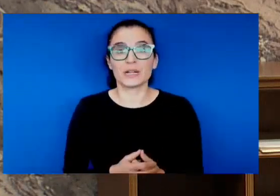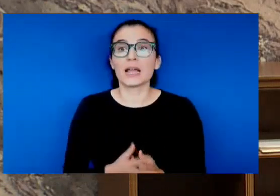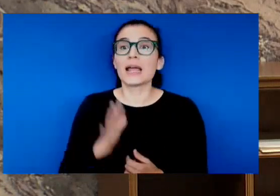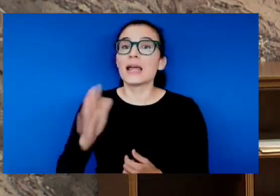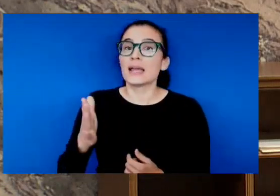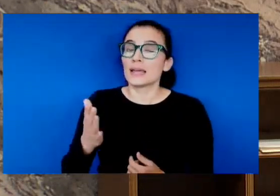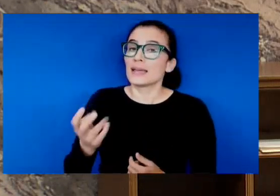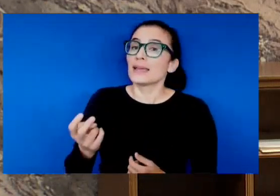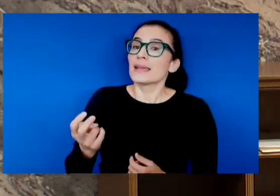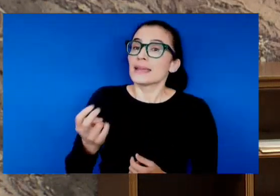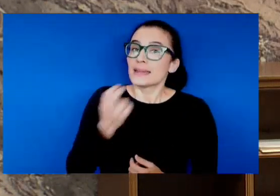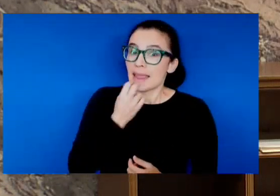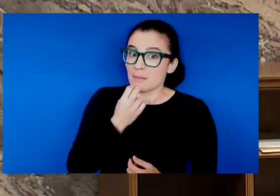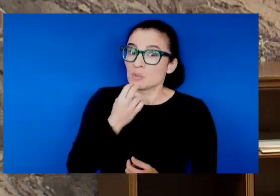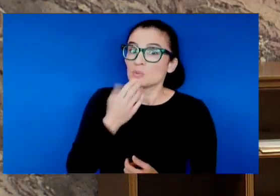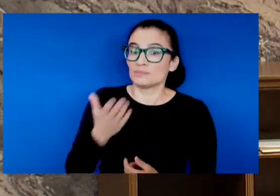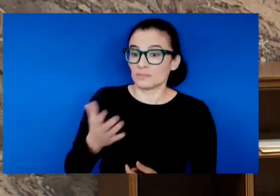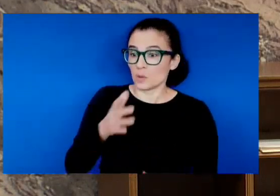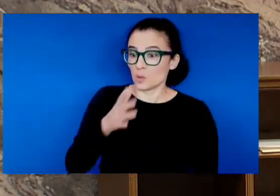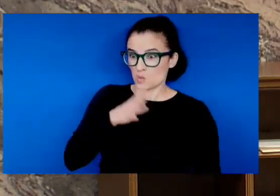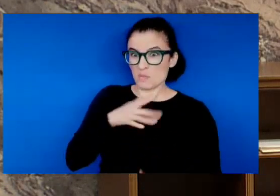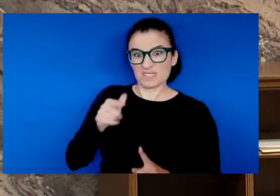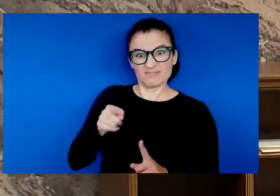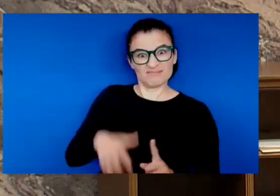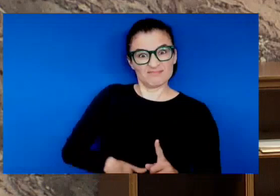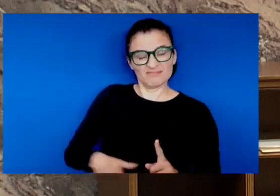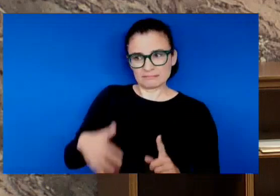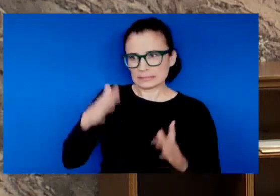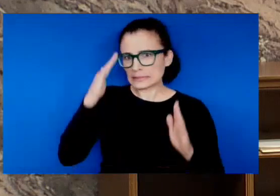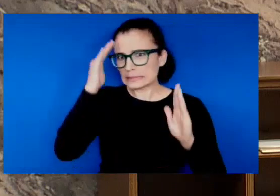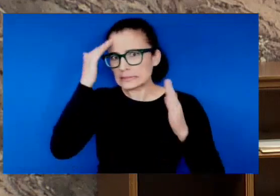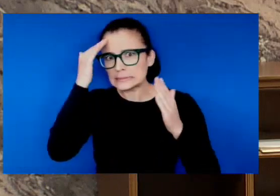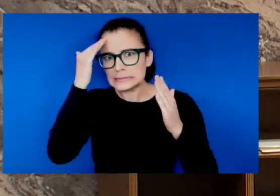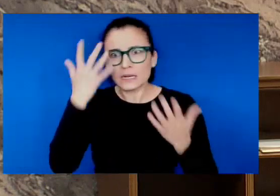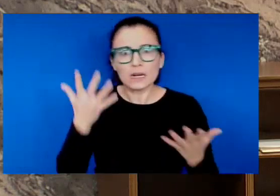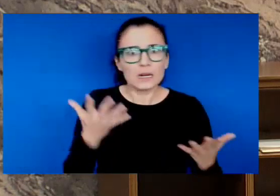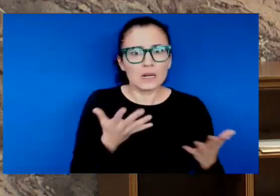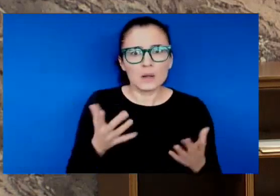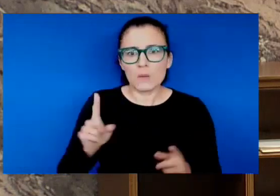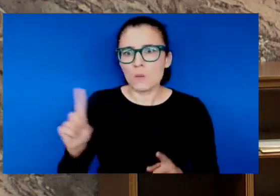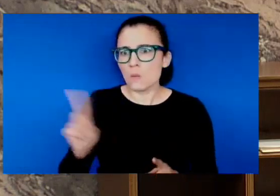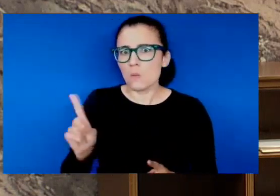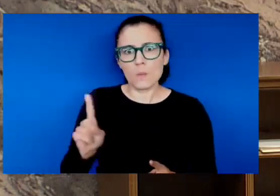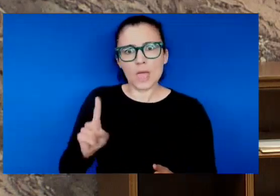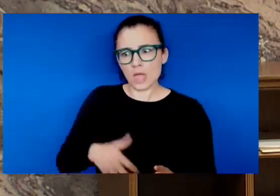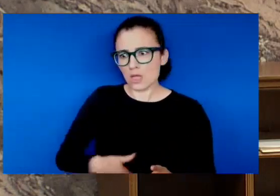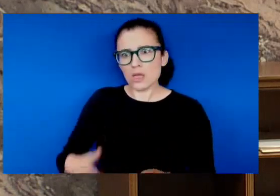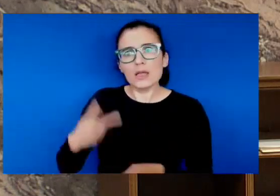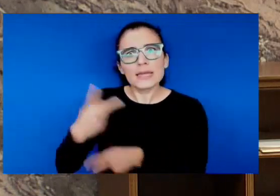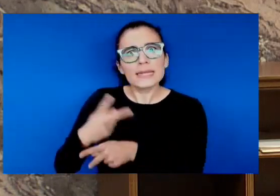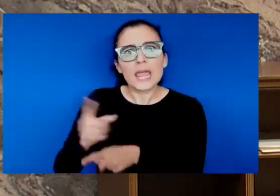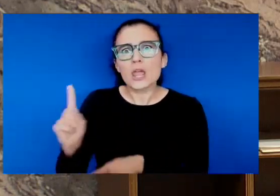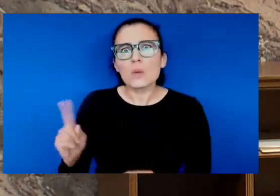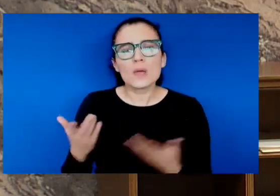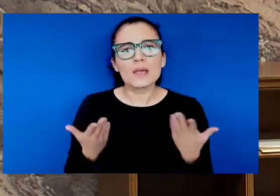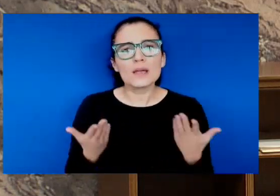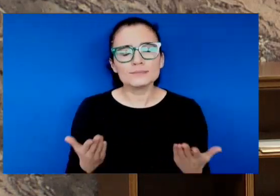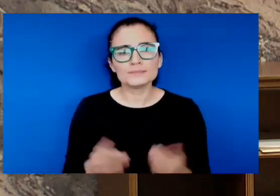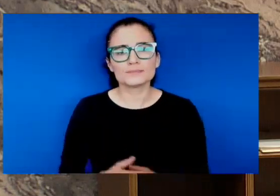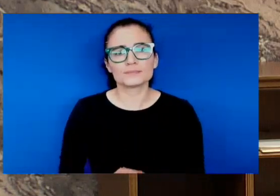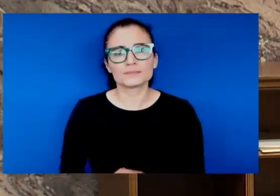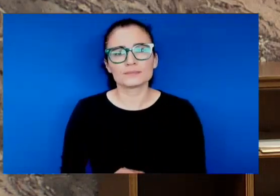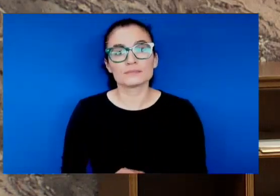worry of not being able to access the prenatal care that they need. The First Steps Early Pregnancy Clinic, which sees well